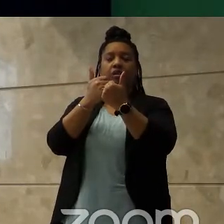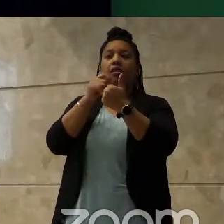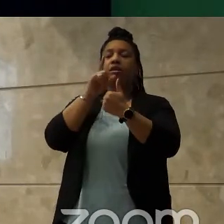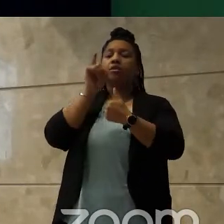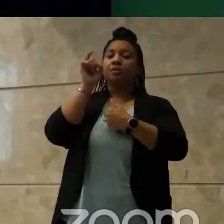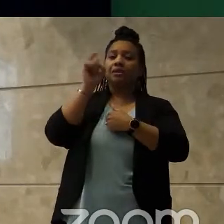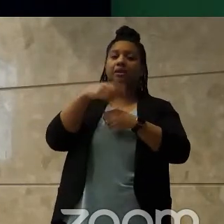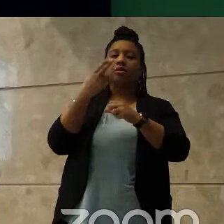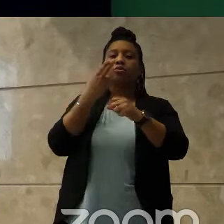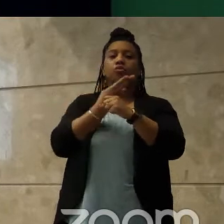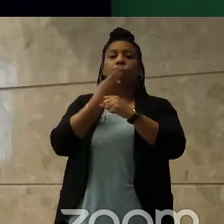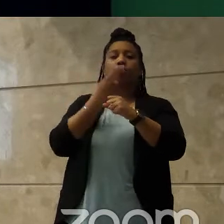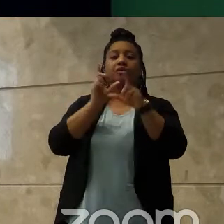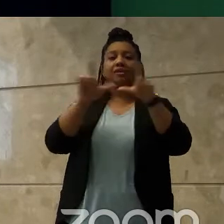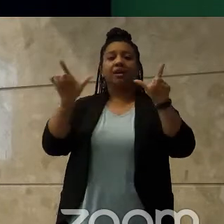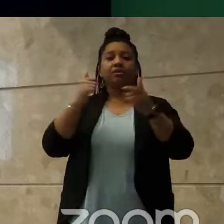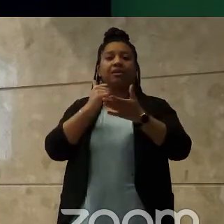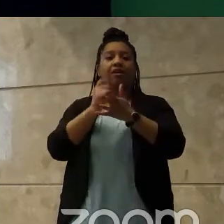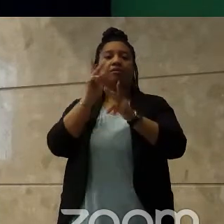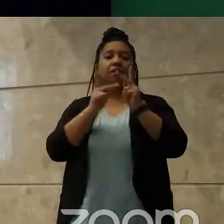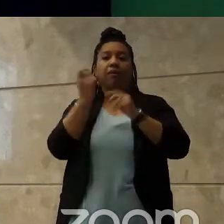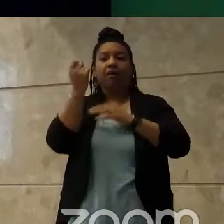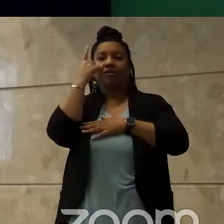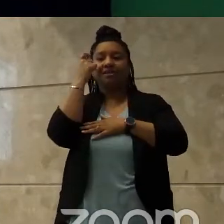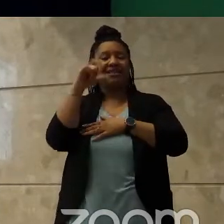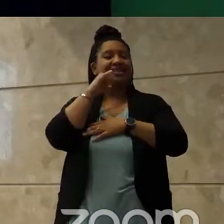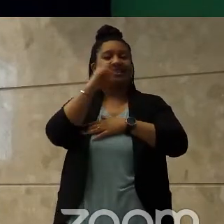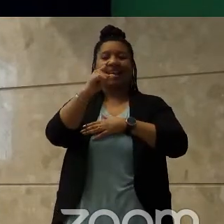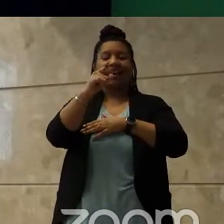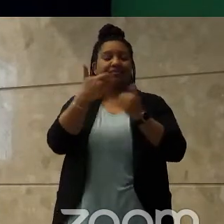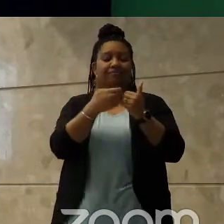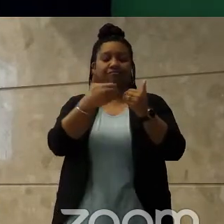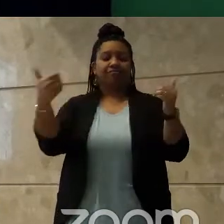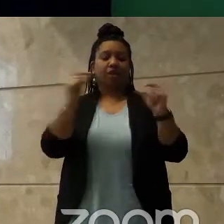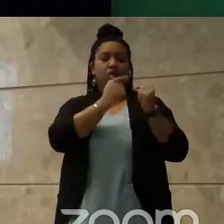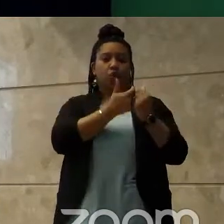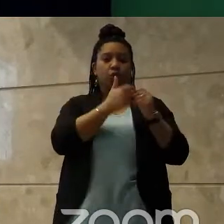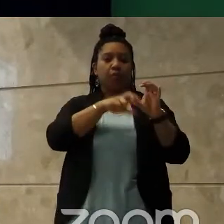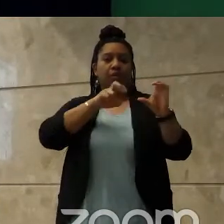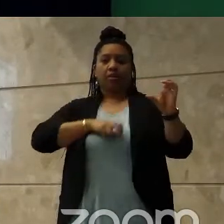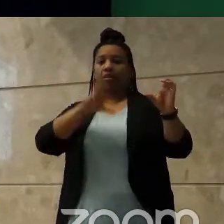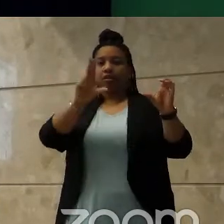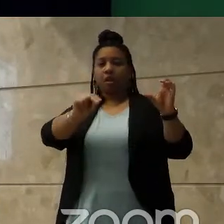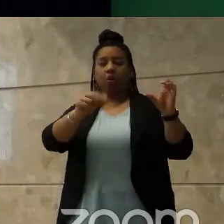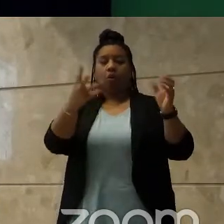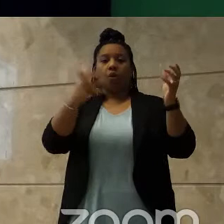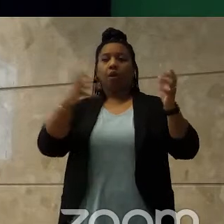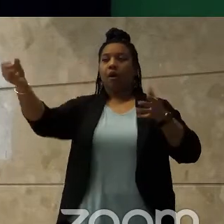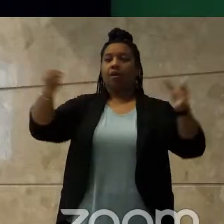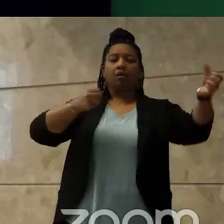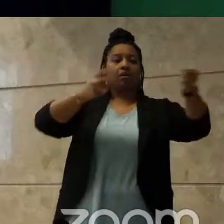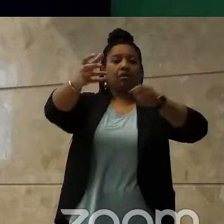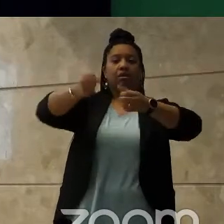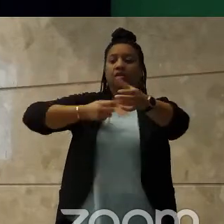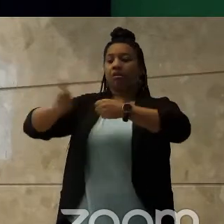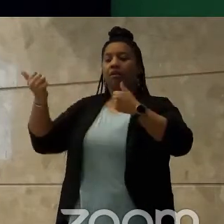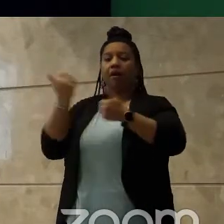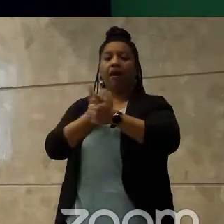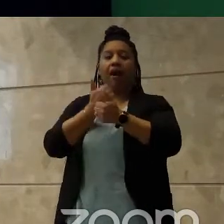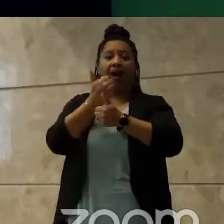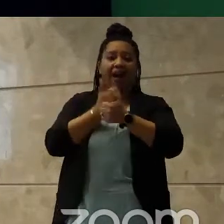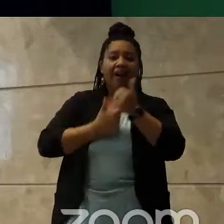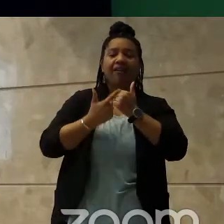people understand this is not about excluding any group. It's about wanting to pull people of every group in to get